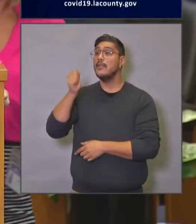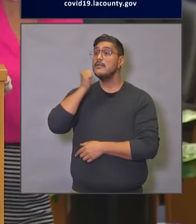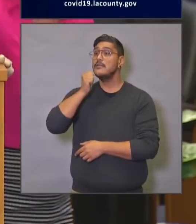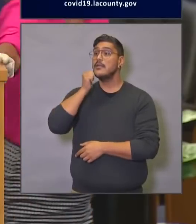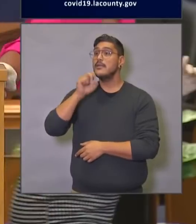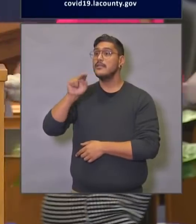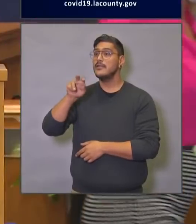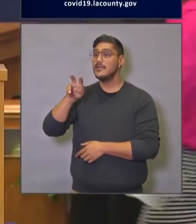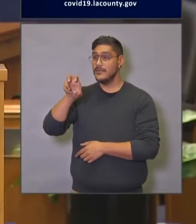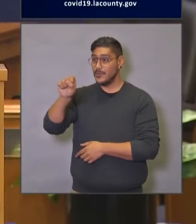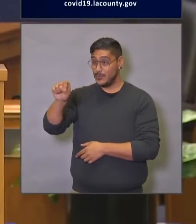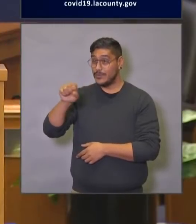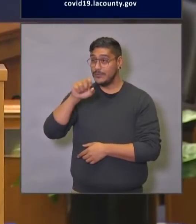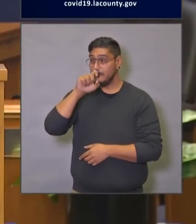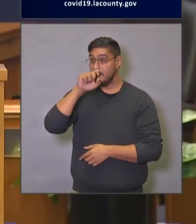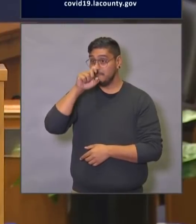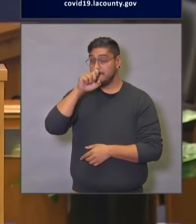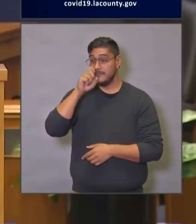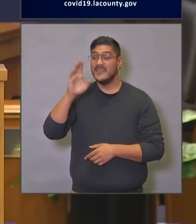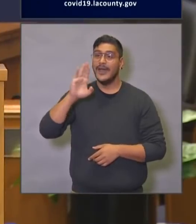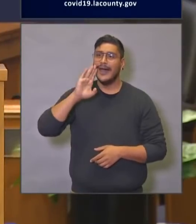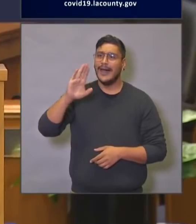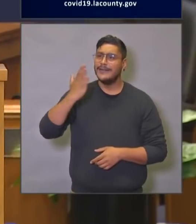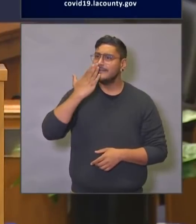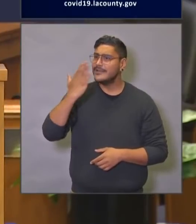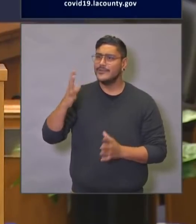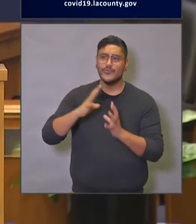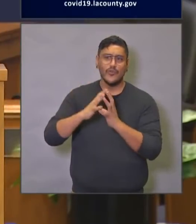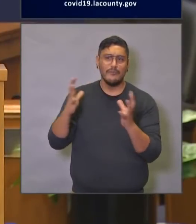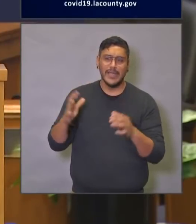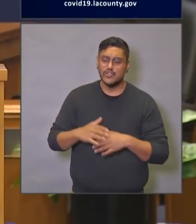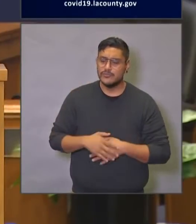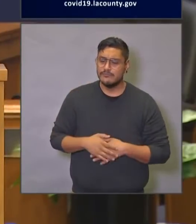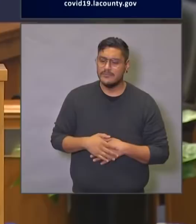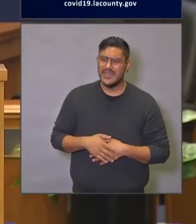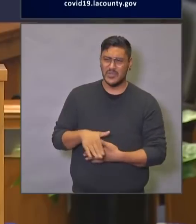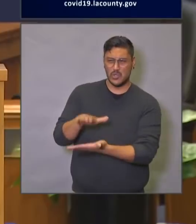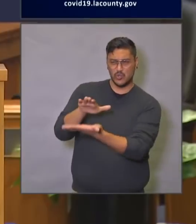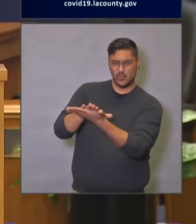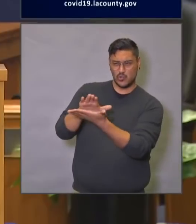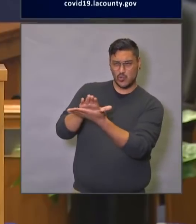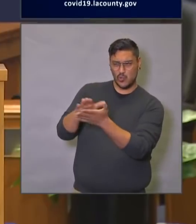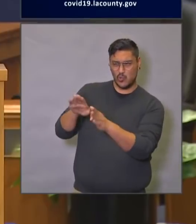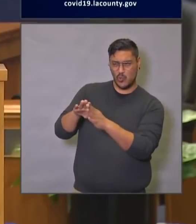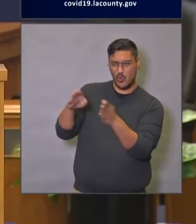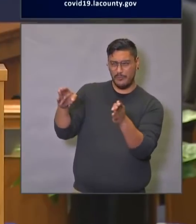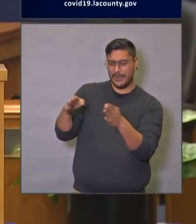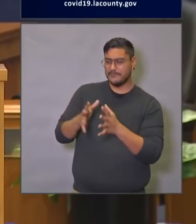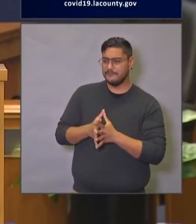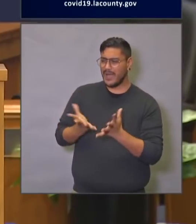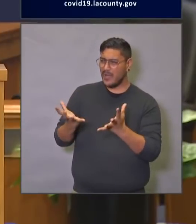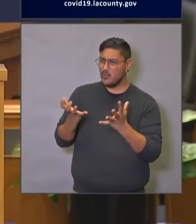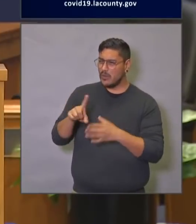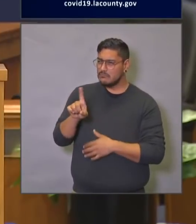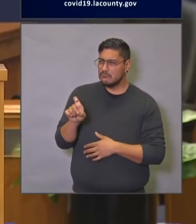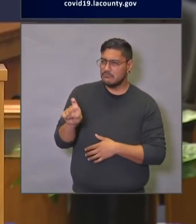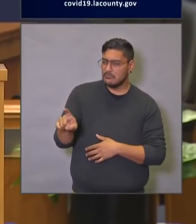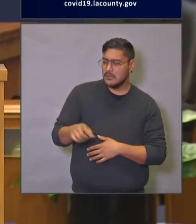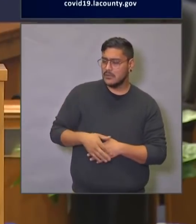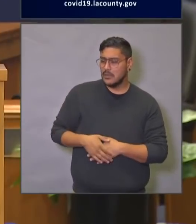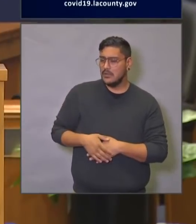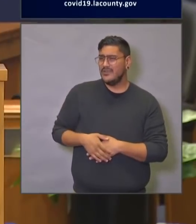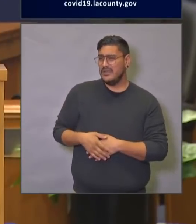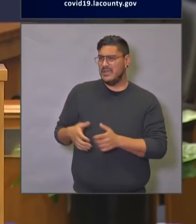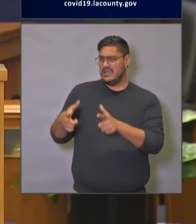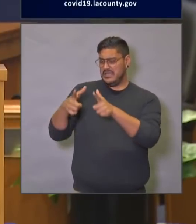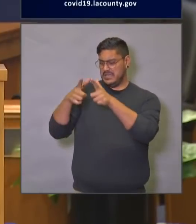Hi, good afternoon. Thank you so much. In terms of the school reopening, I just want to make one thing clear. You mentioned the language that you used in talking